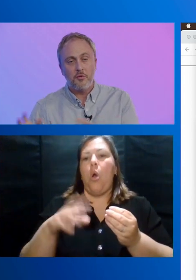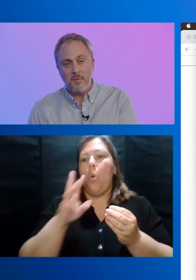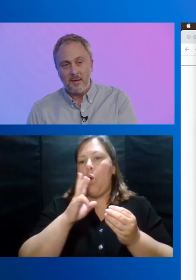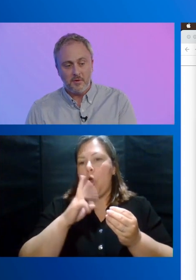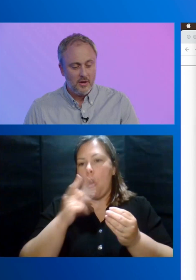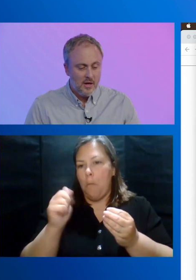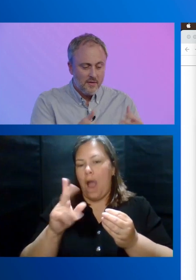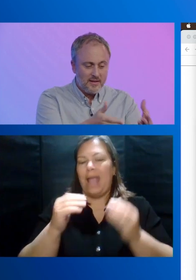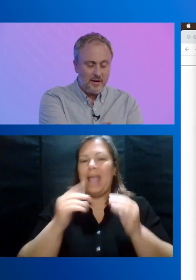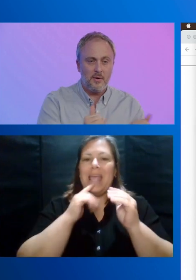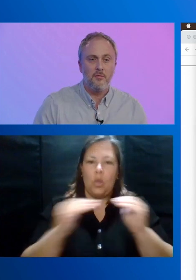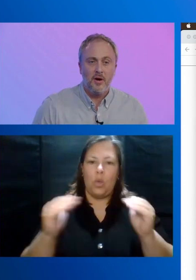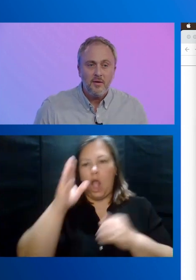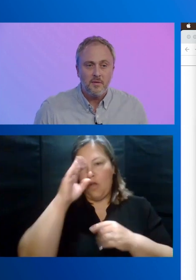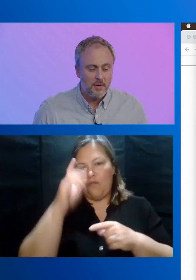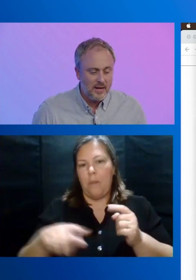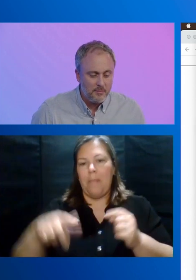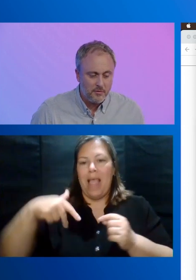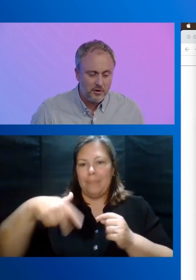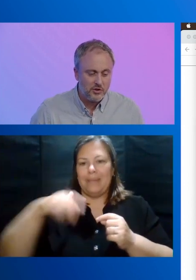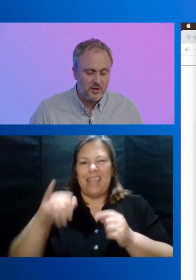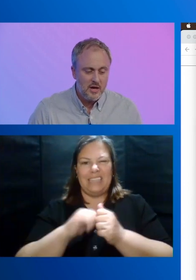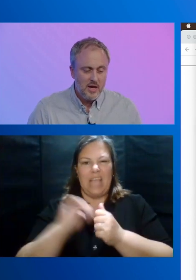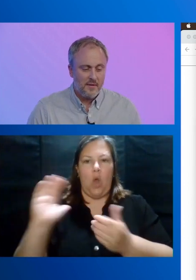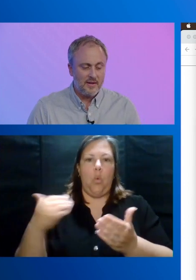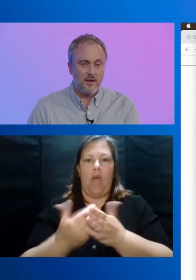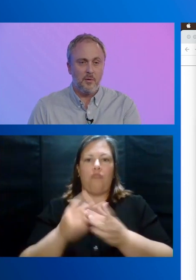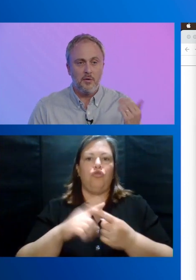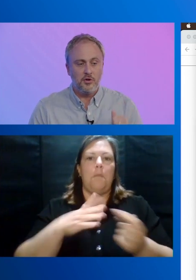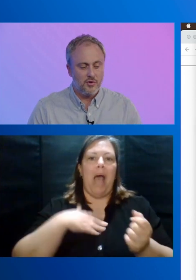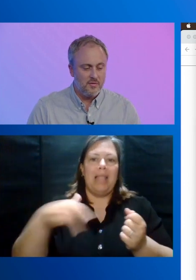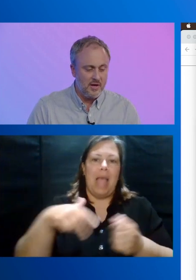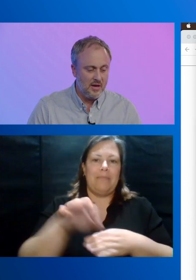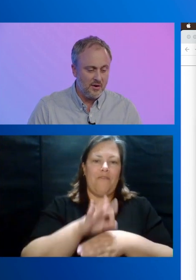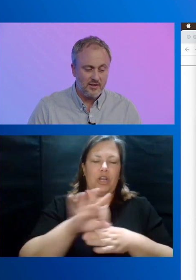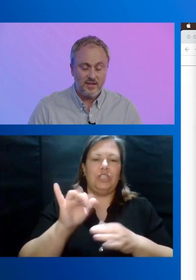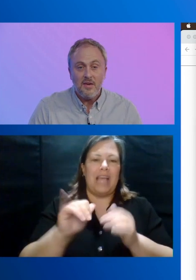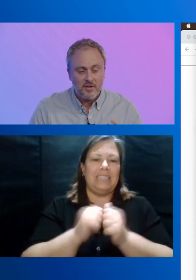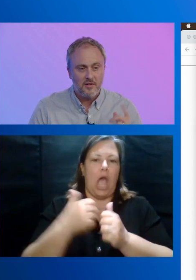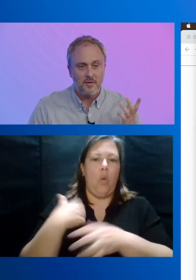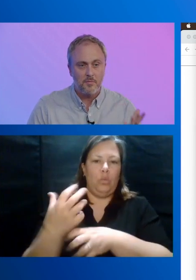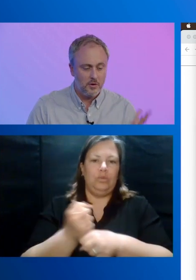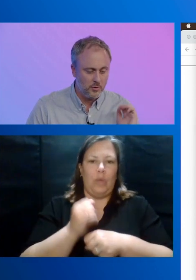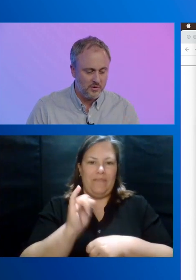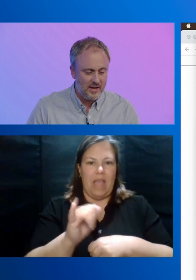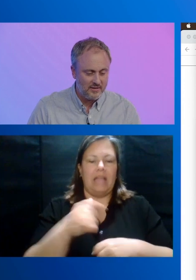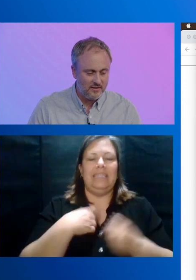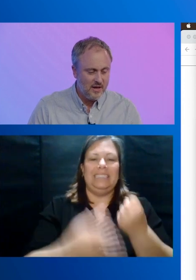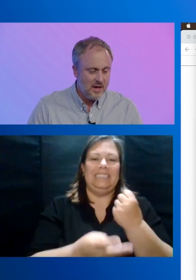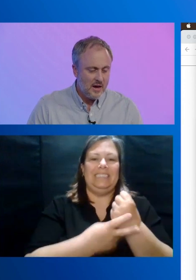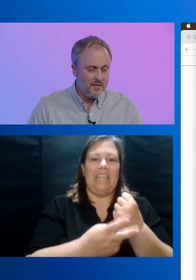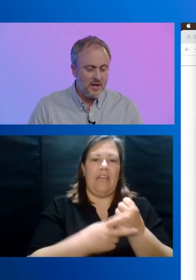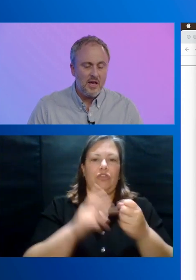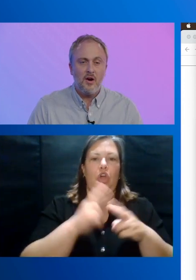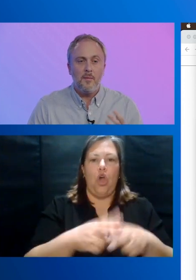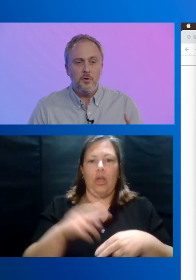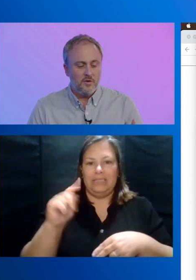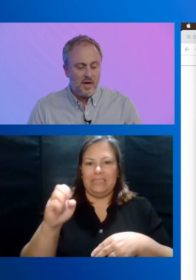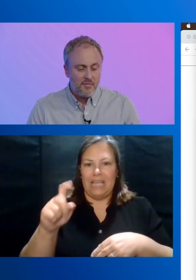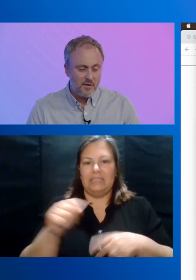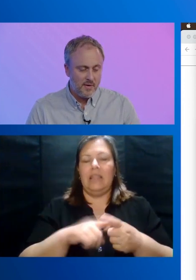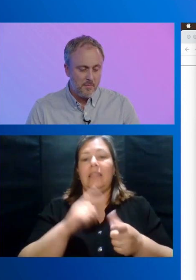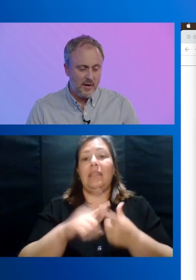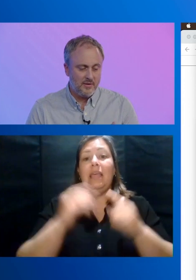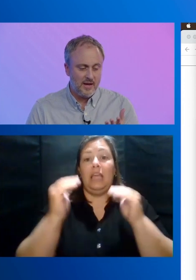hello from Lambda. That's how it arrived in my Lambda function, and that's how I retrieve it here. And I save it to something called text, and then here I'm